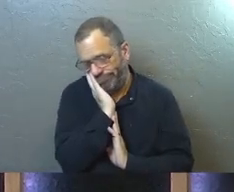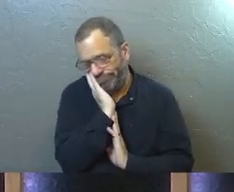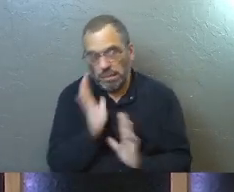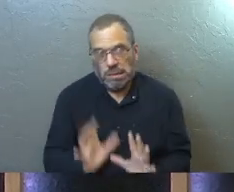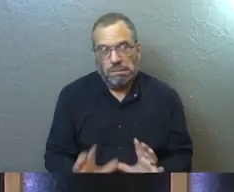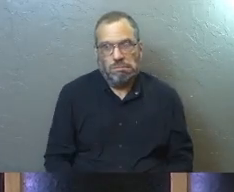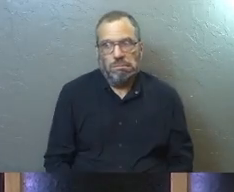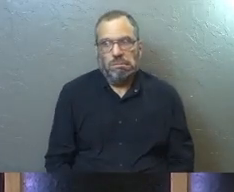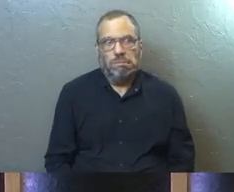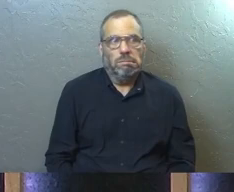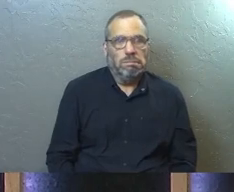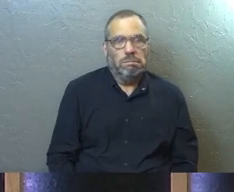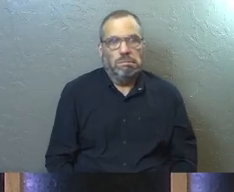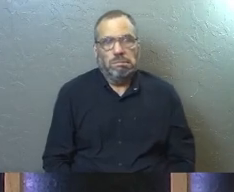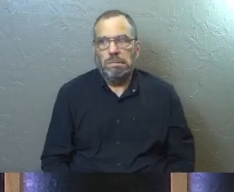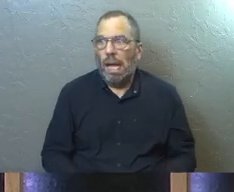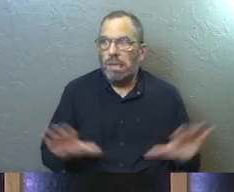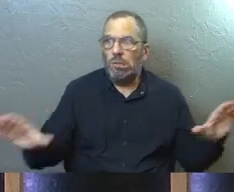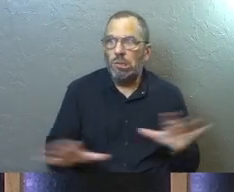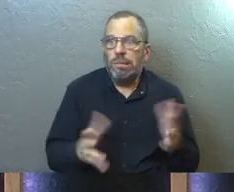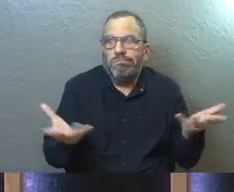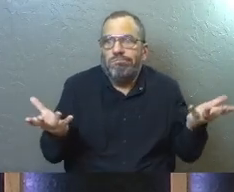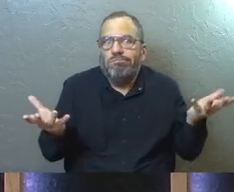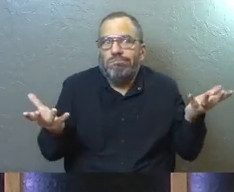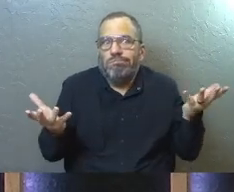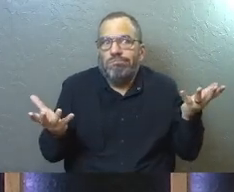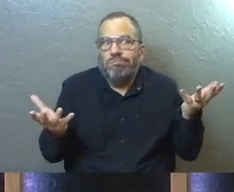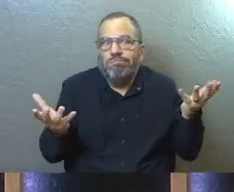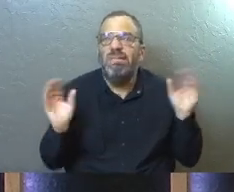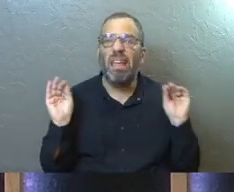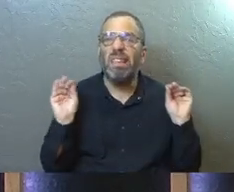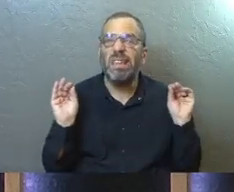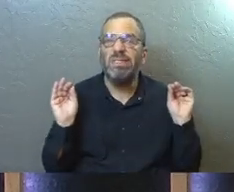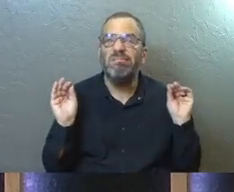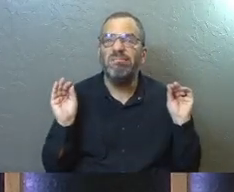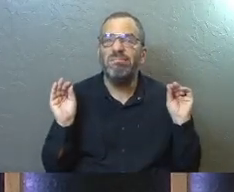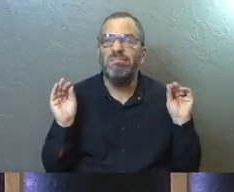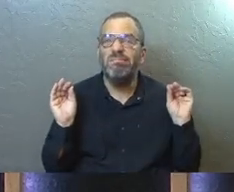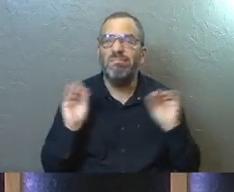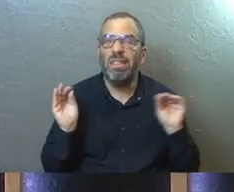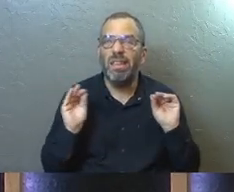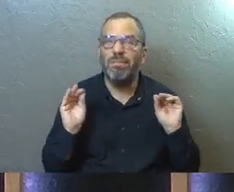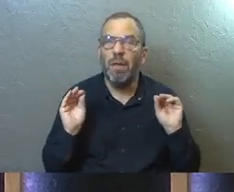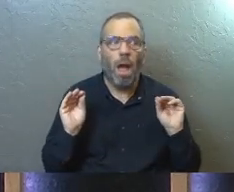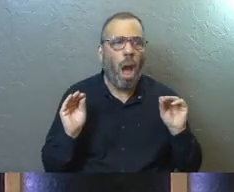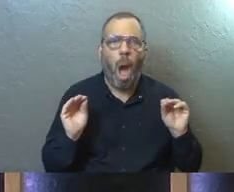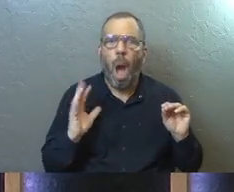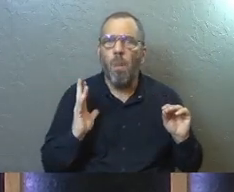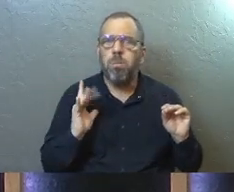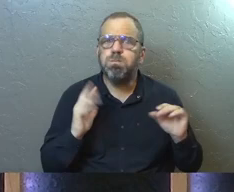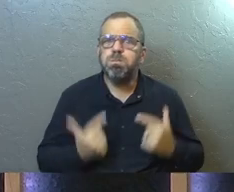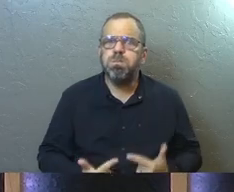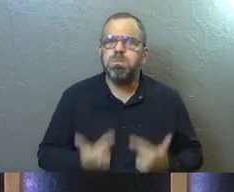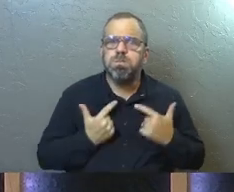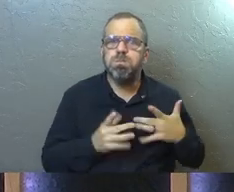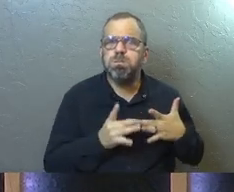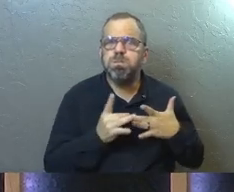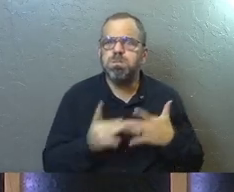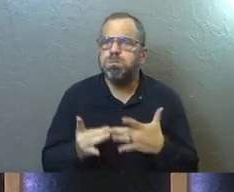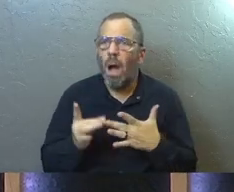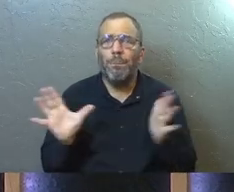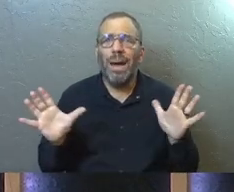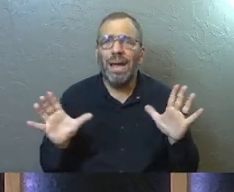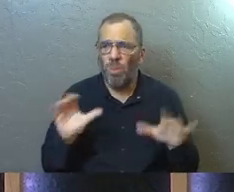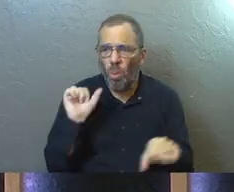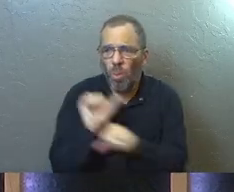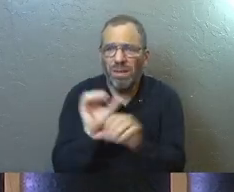static, and they're doing pretty much nothing. They're led into a wonderful life, but they don't do